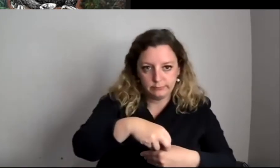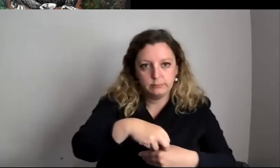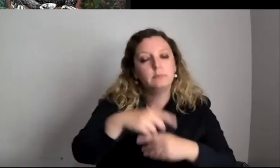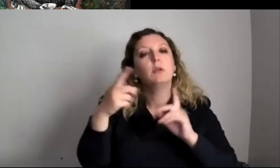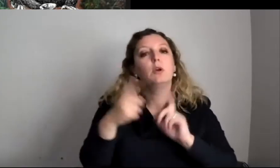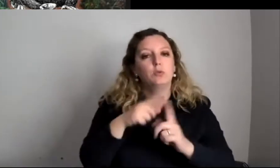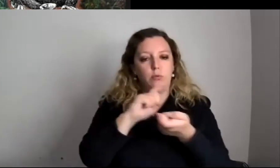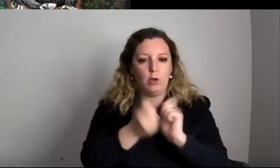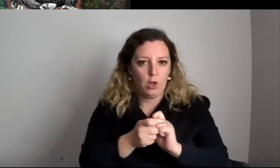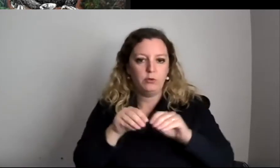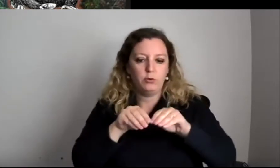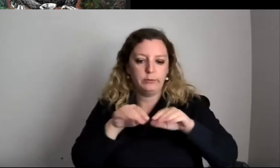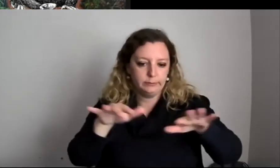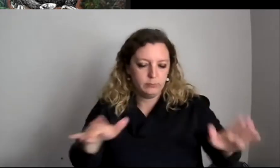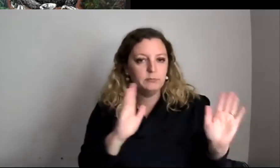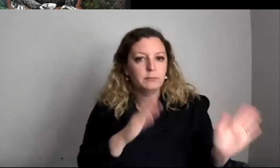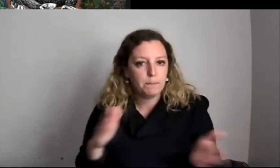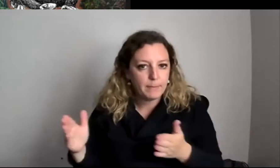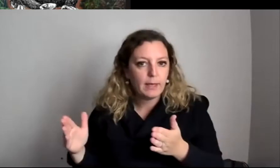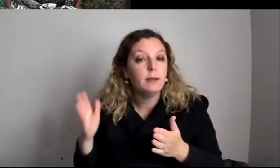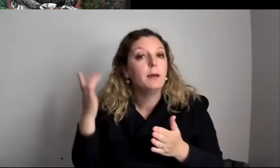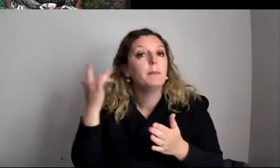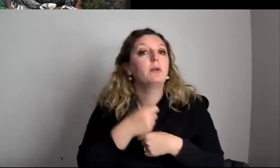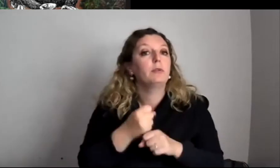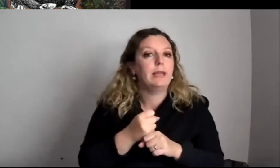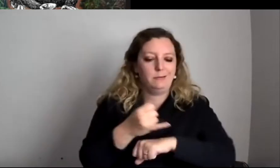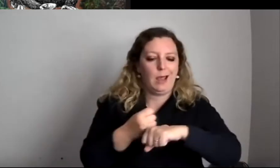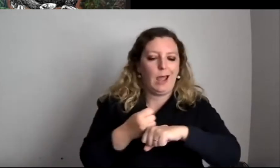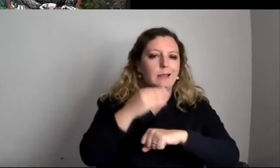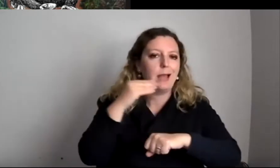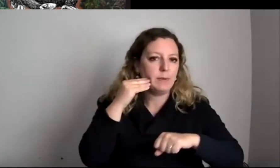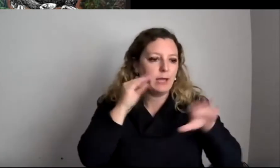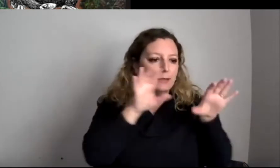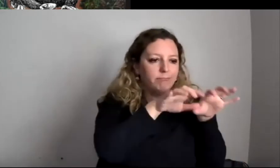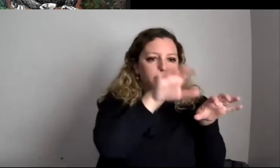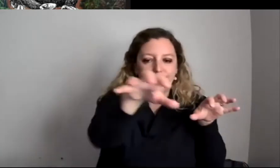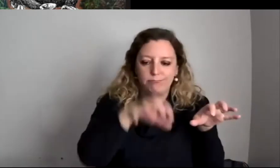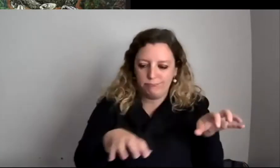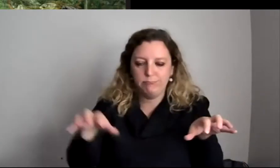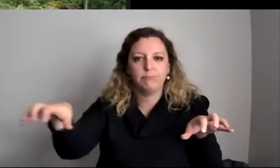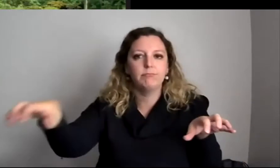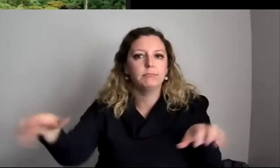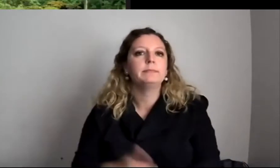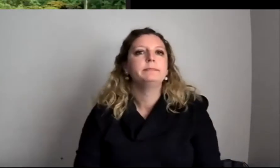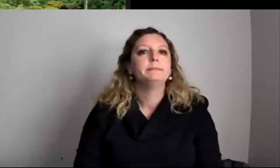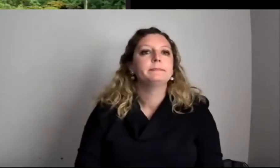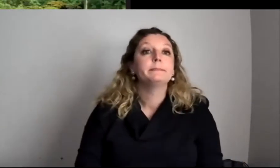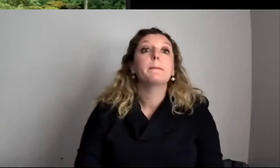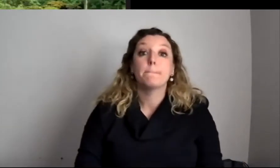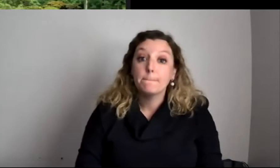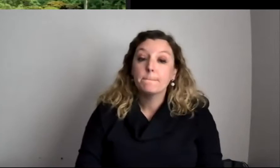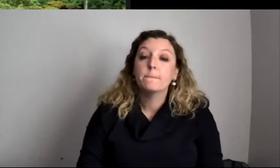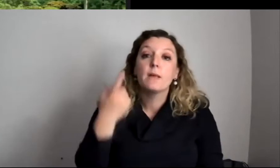to alter dispersal patterns by creating essentially island habitats across these different altered landscapes. And so for